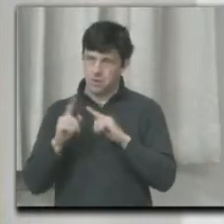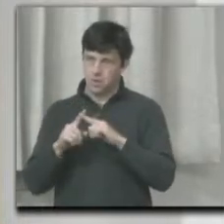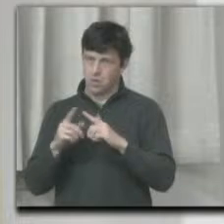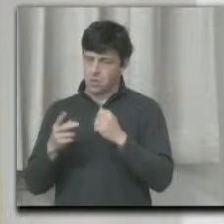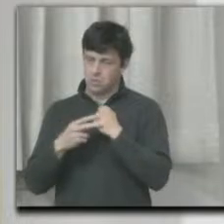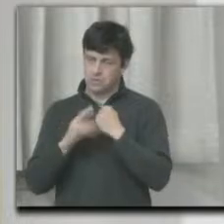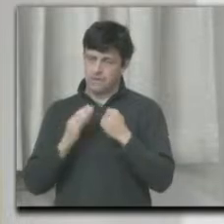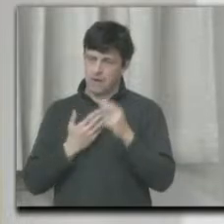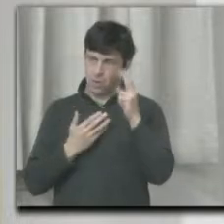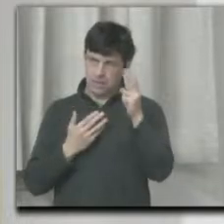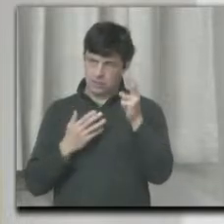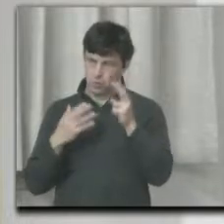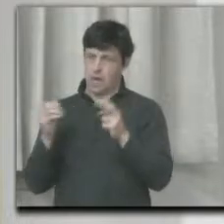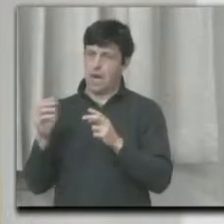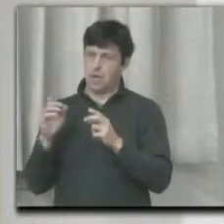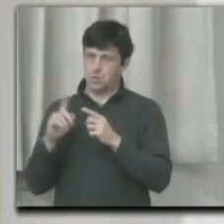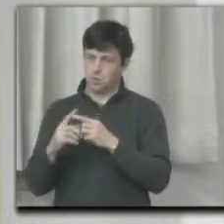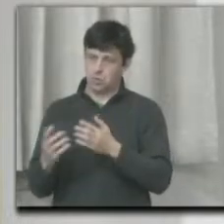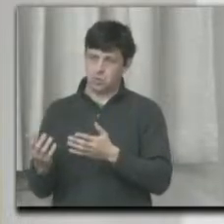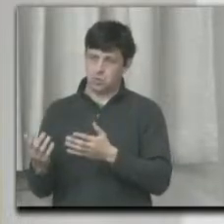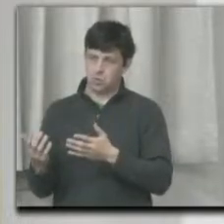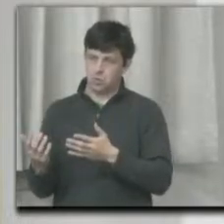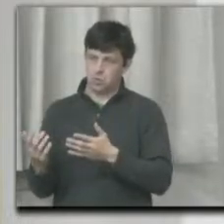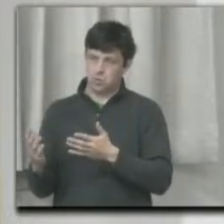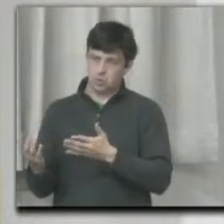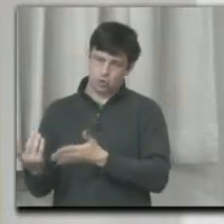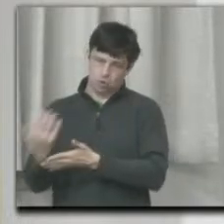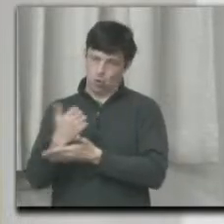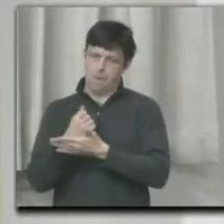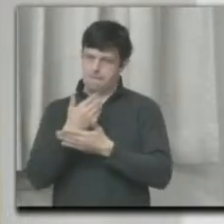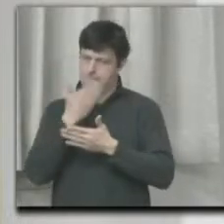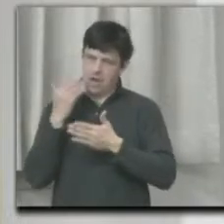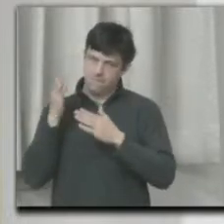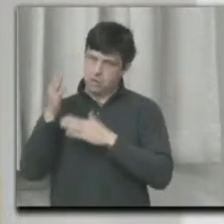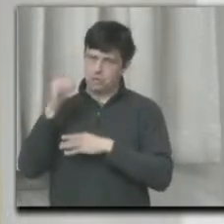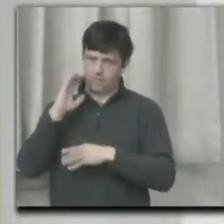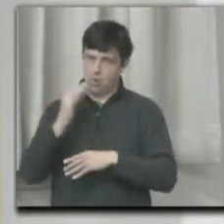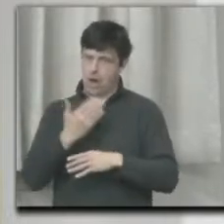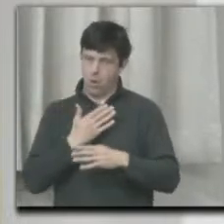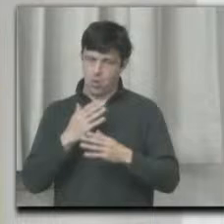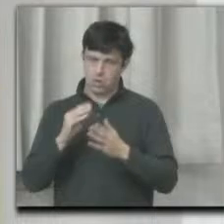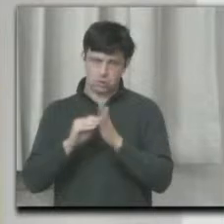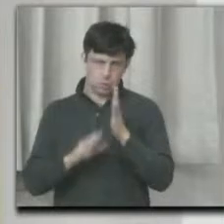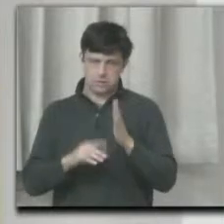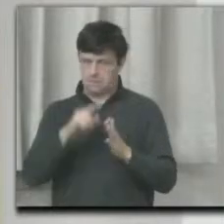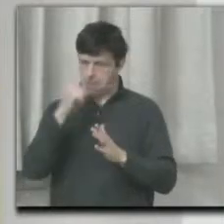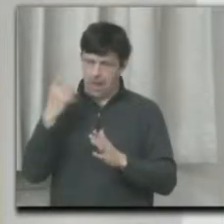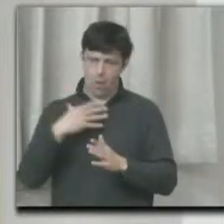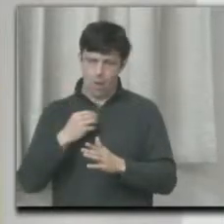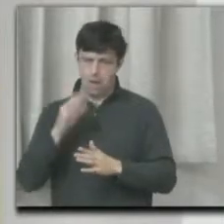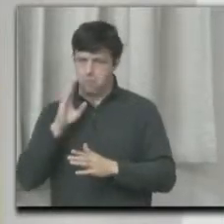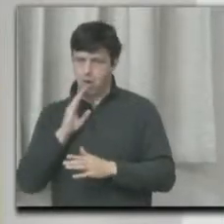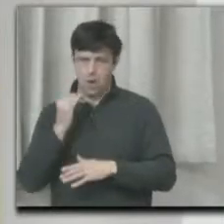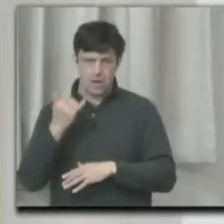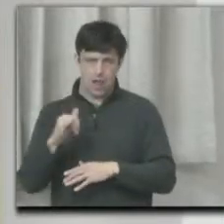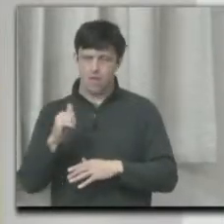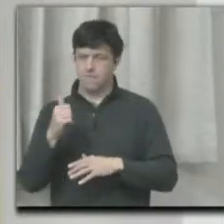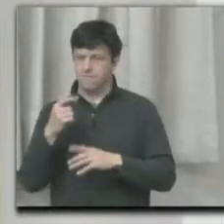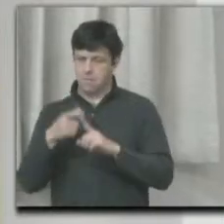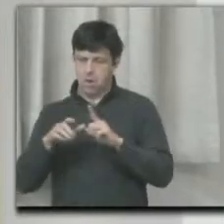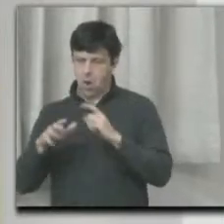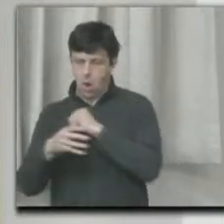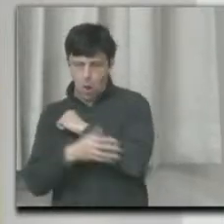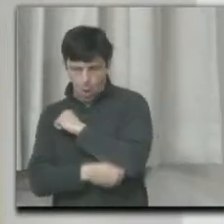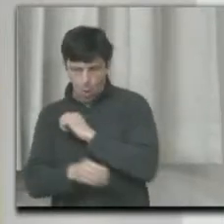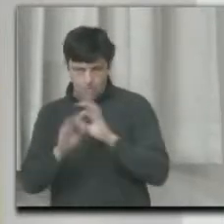our history, and to shore a better future for our scholars, whether they're black, white, brown, yellow, from low-income families, or